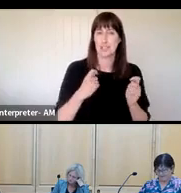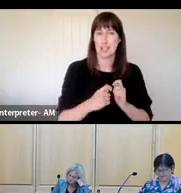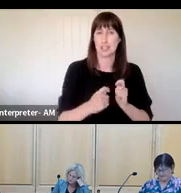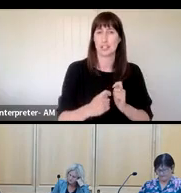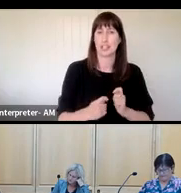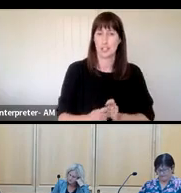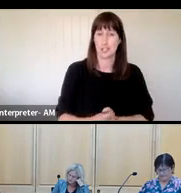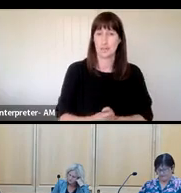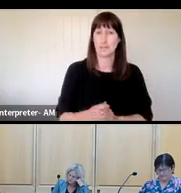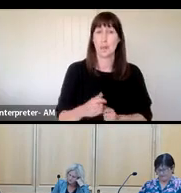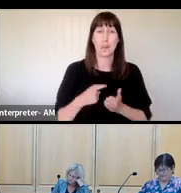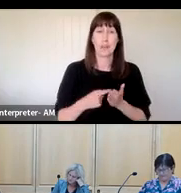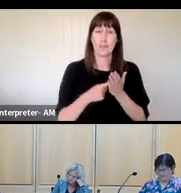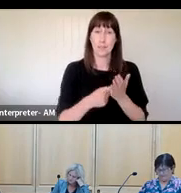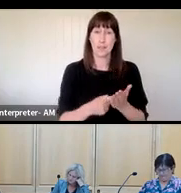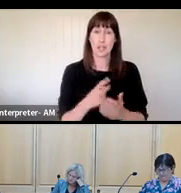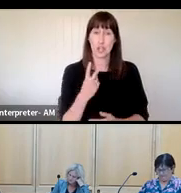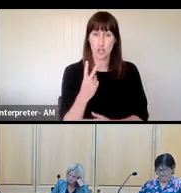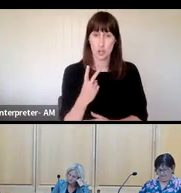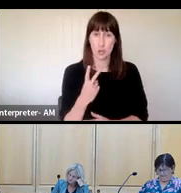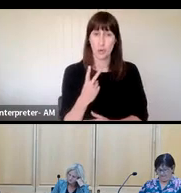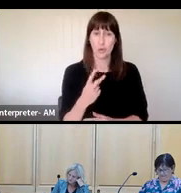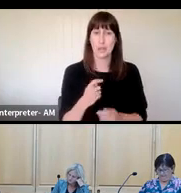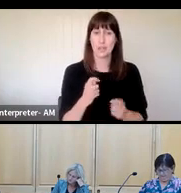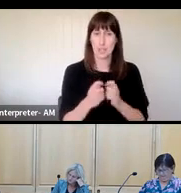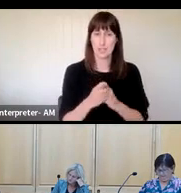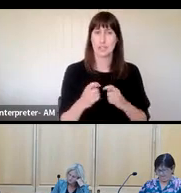2 key changes.